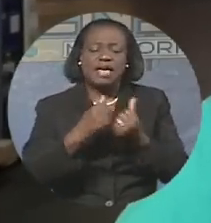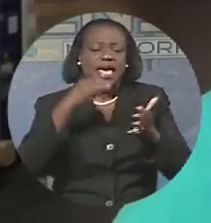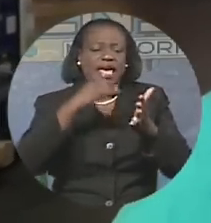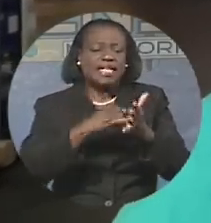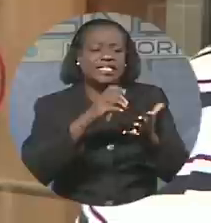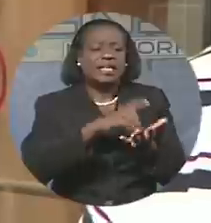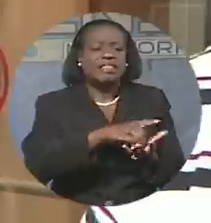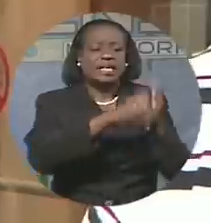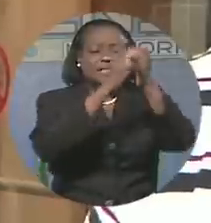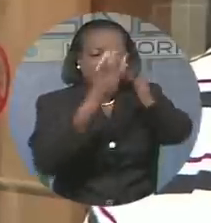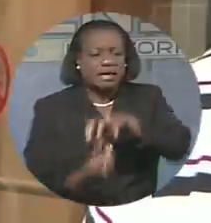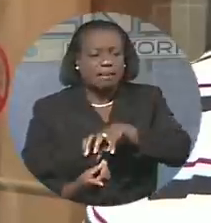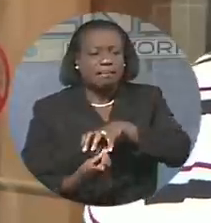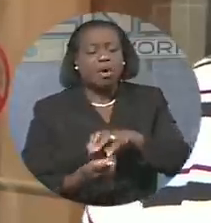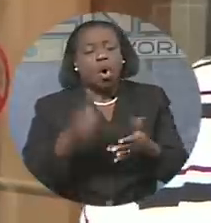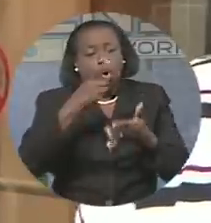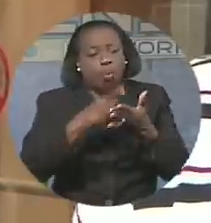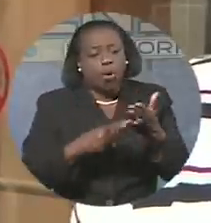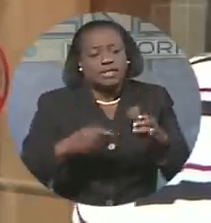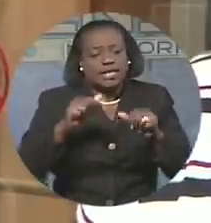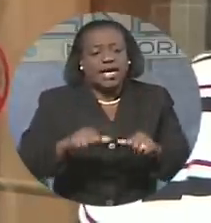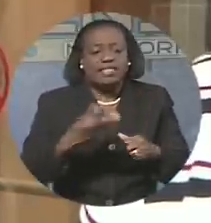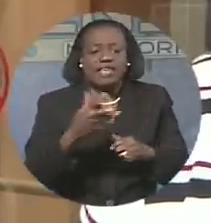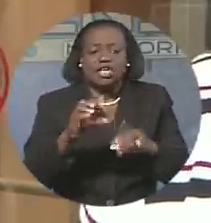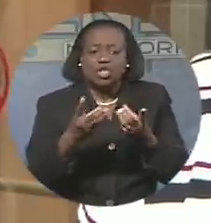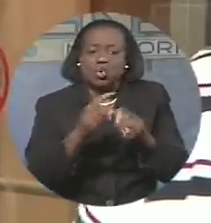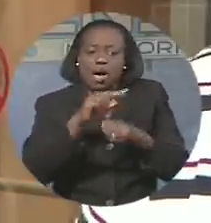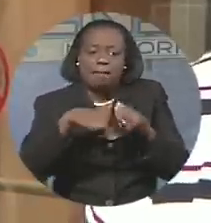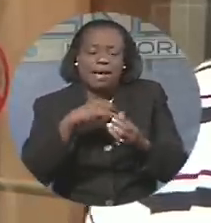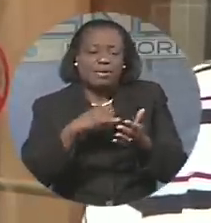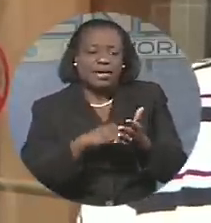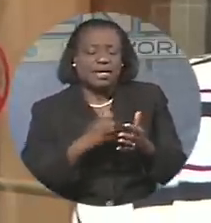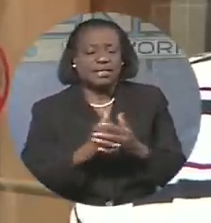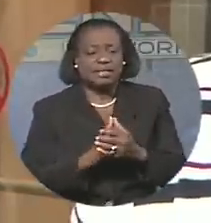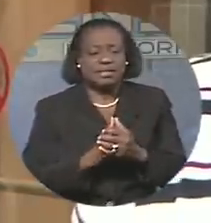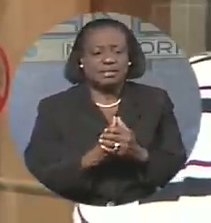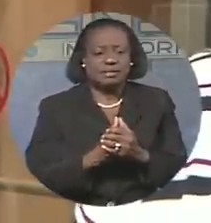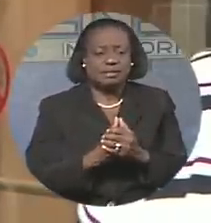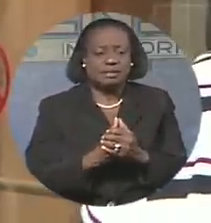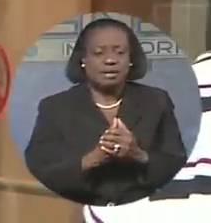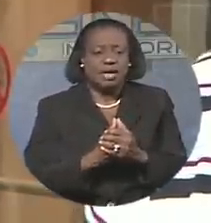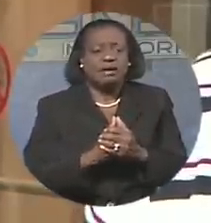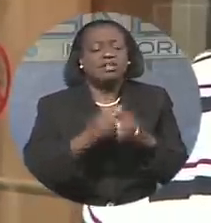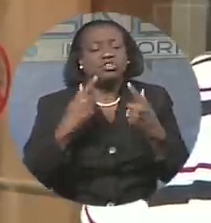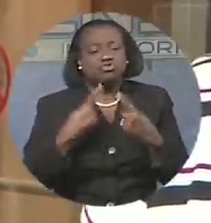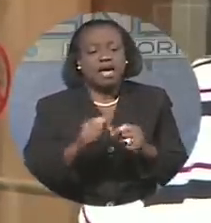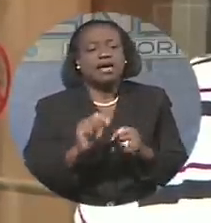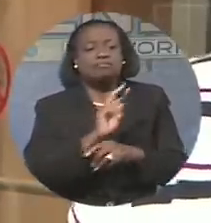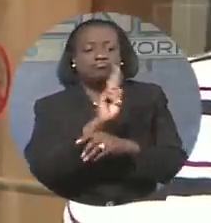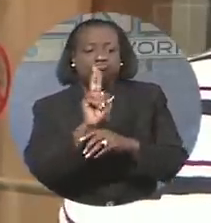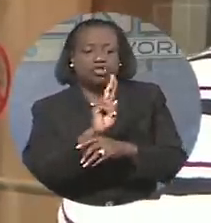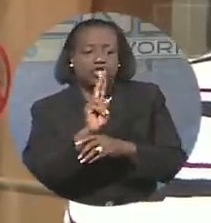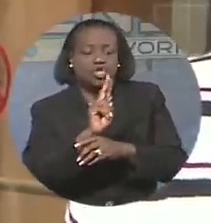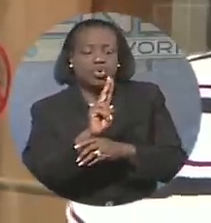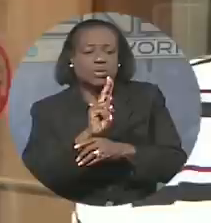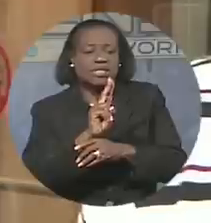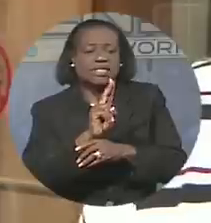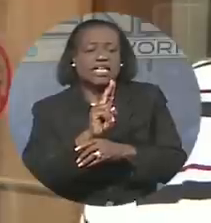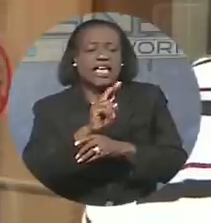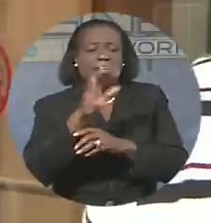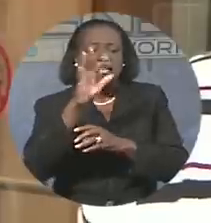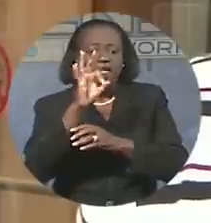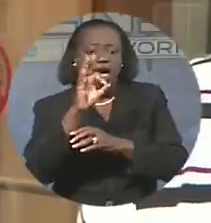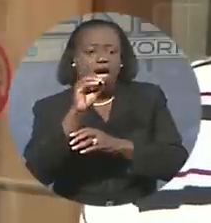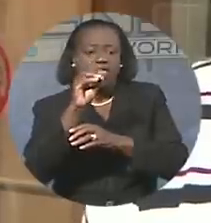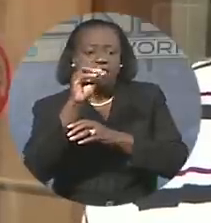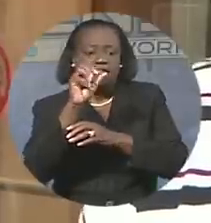do about it. We have to get a considerable amount of fines and try to use them as exhaust to try to get them out of the building, because once they're